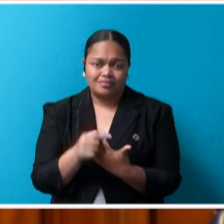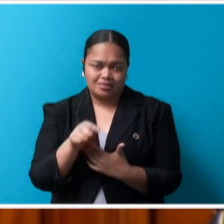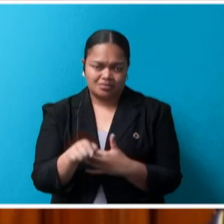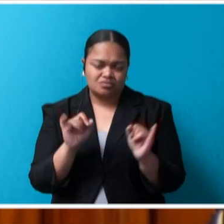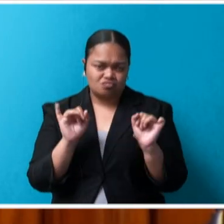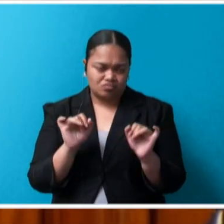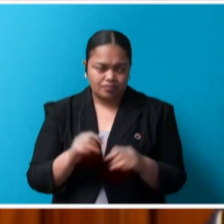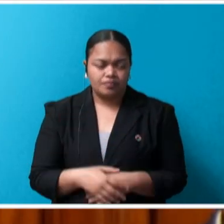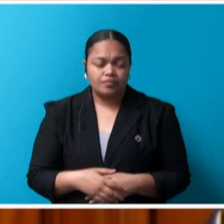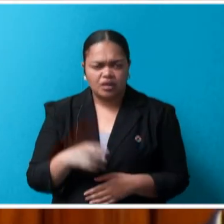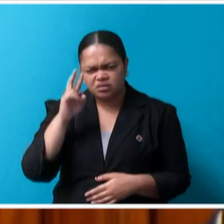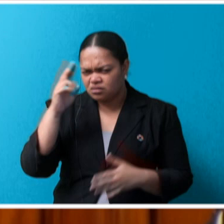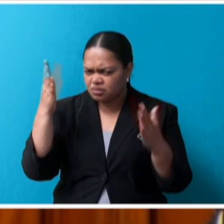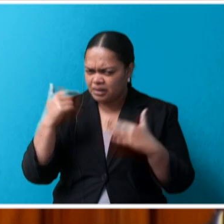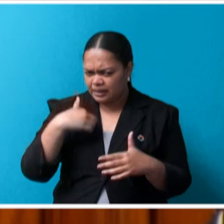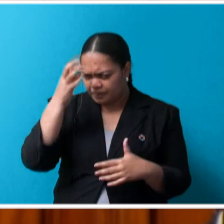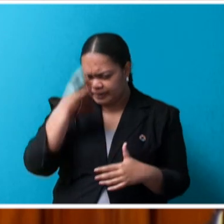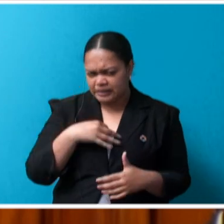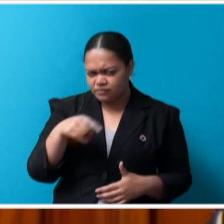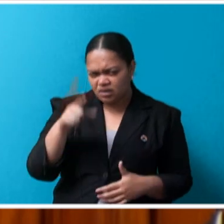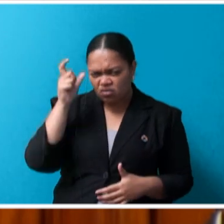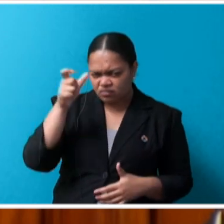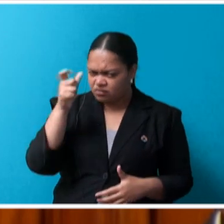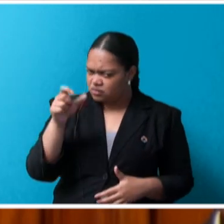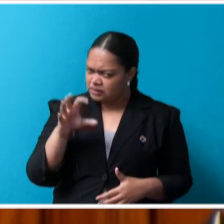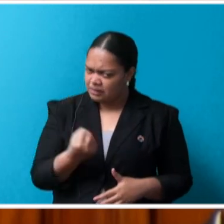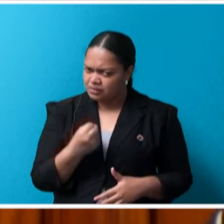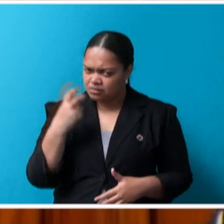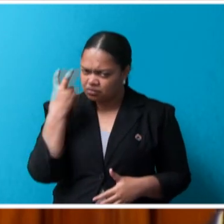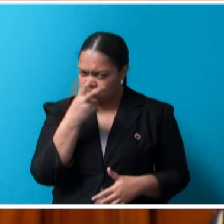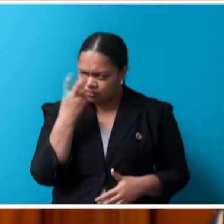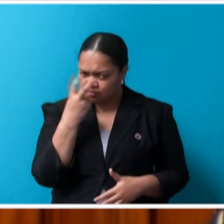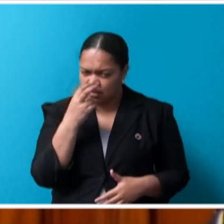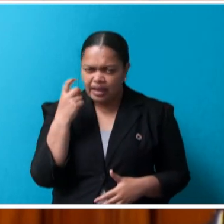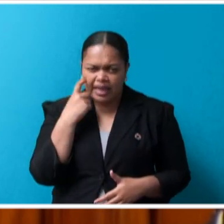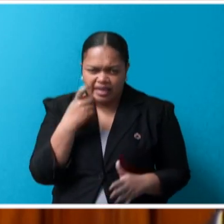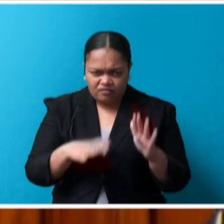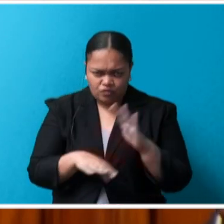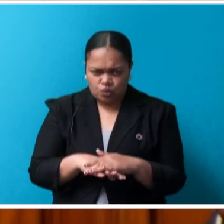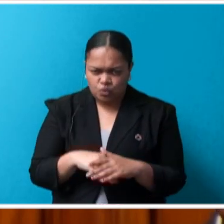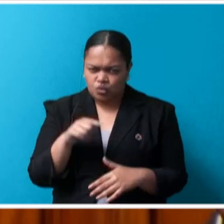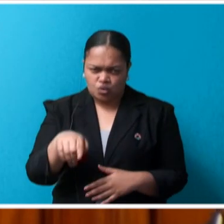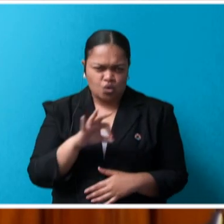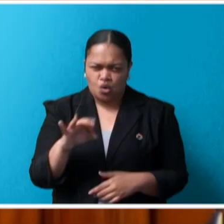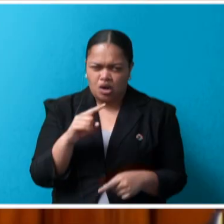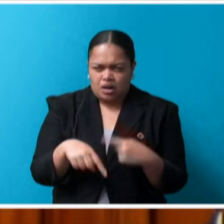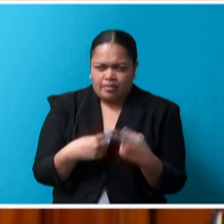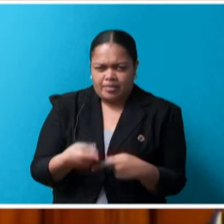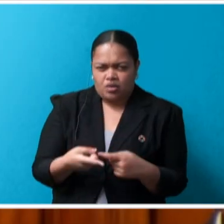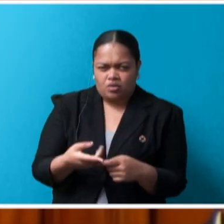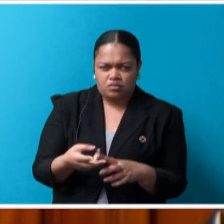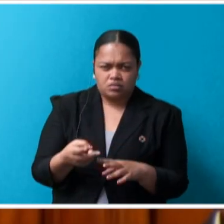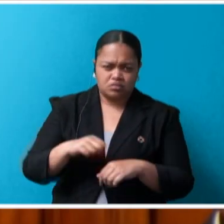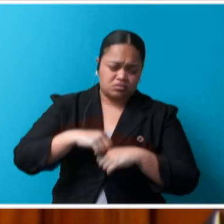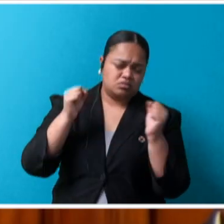sir, I believe that this concern deserves careful and objective consideration. This is not about revisiting history